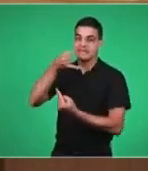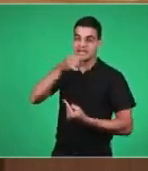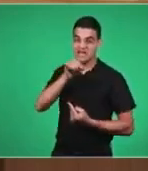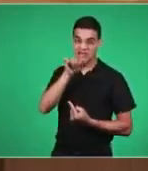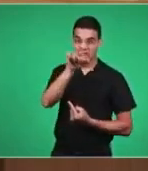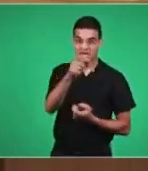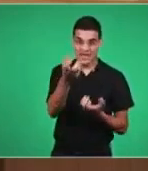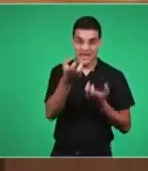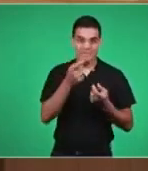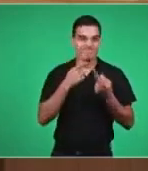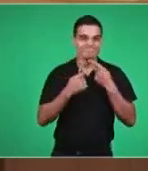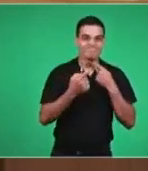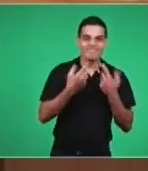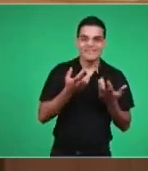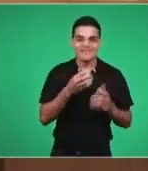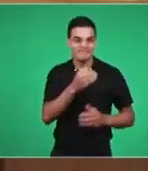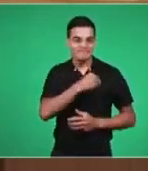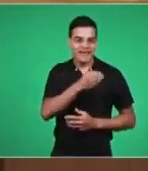things can mix.